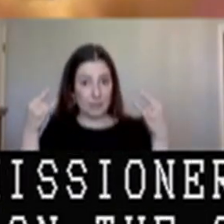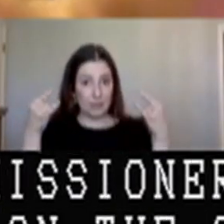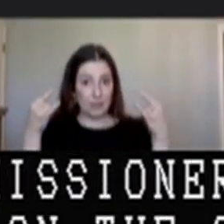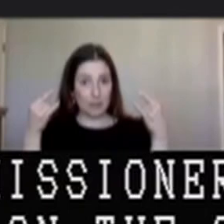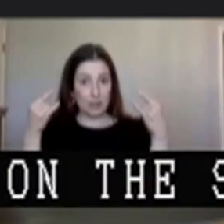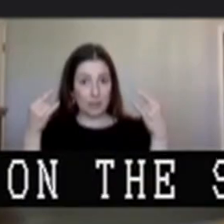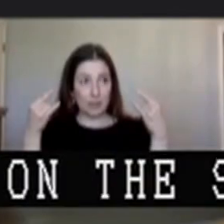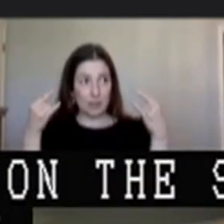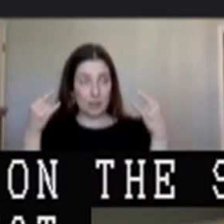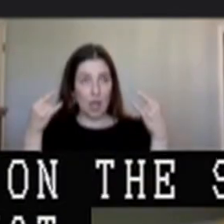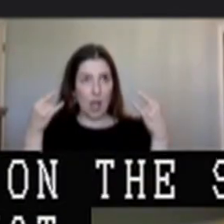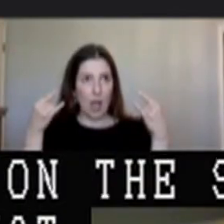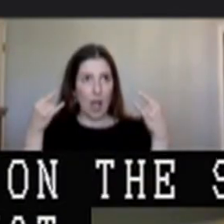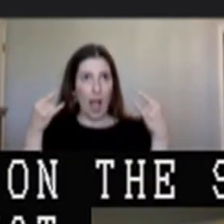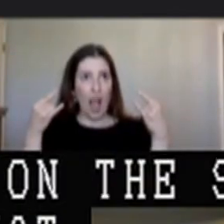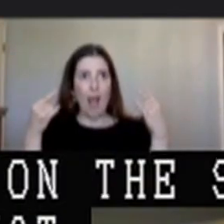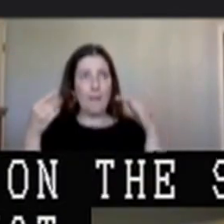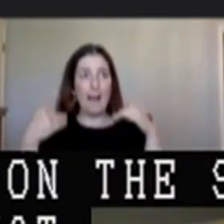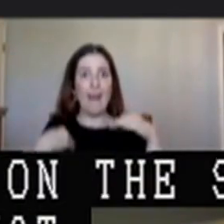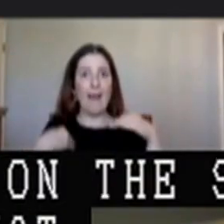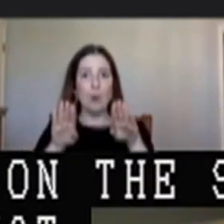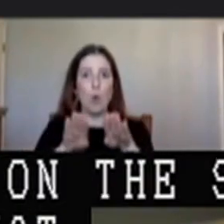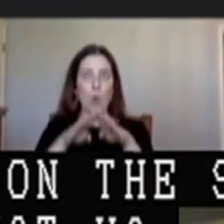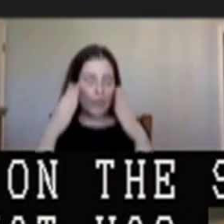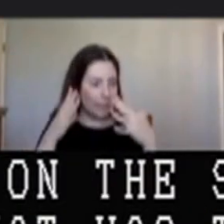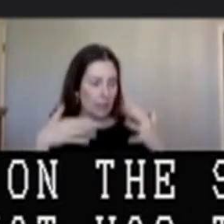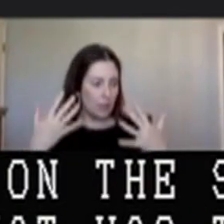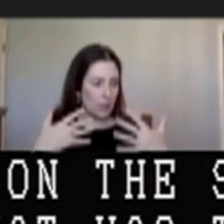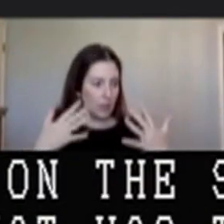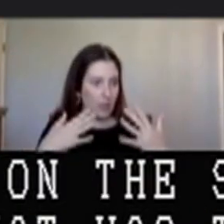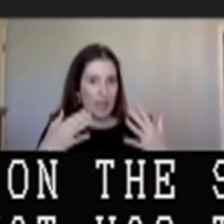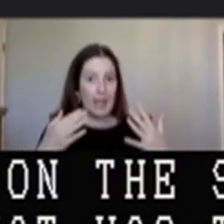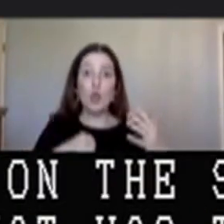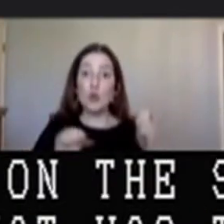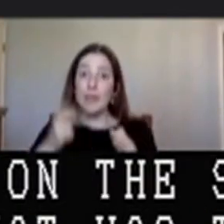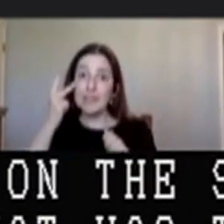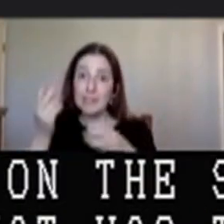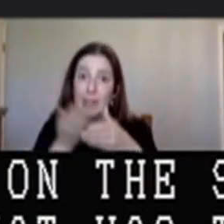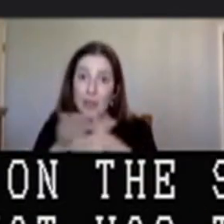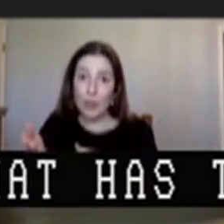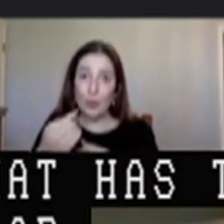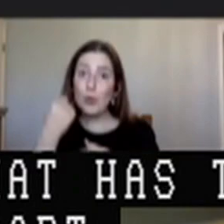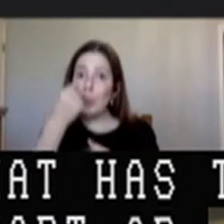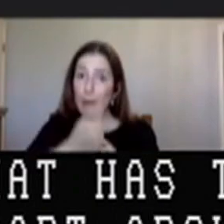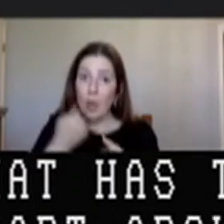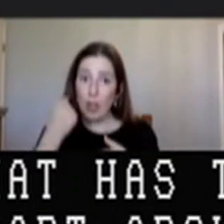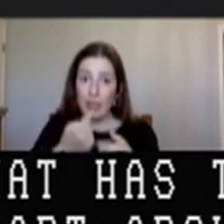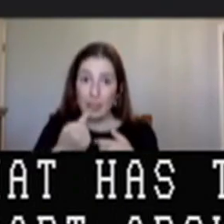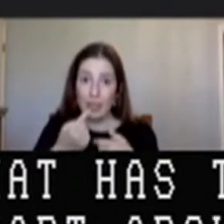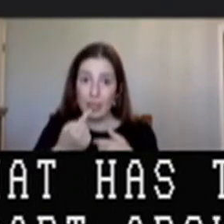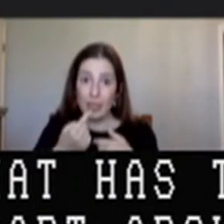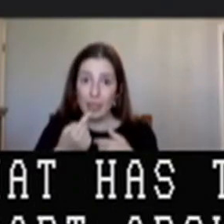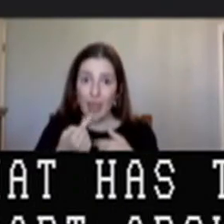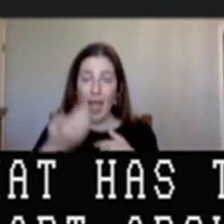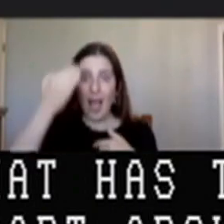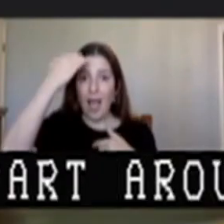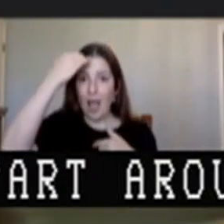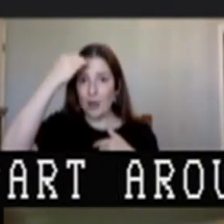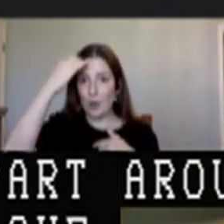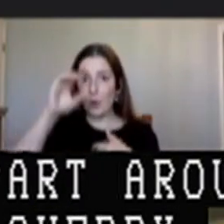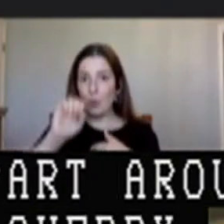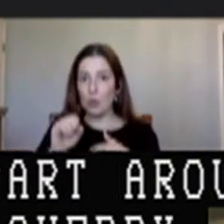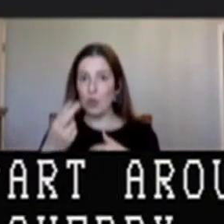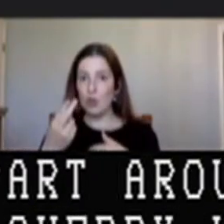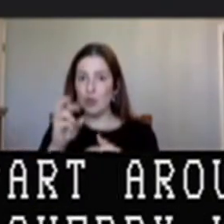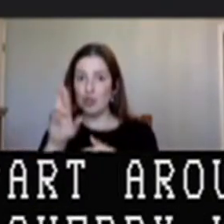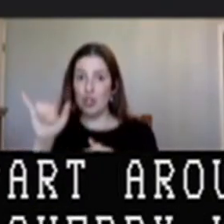the open, the clear part around the mouth? I know Sherry Blauette had brought that to light,